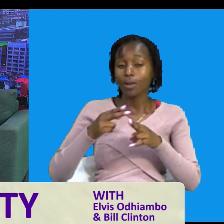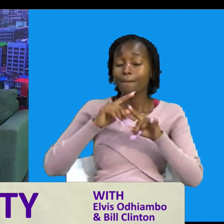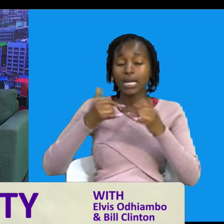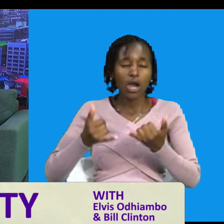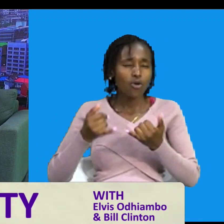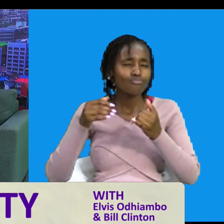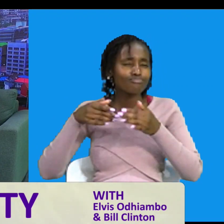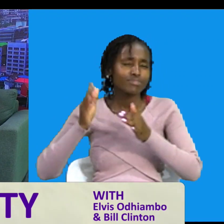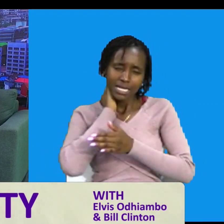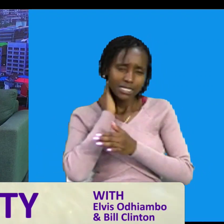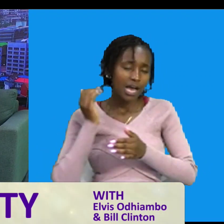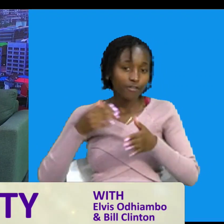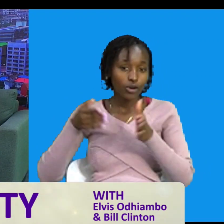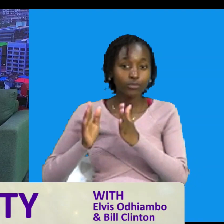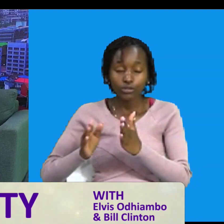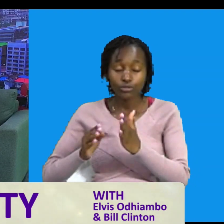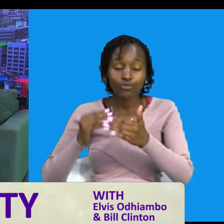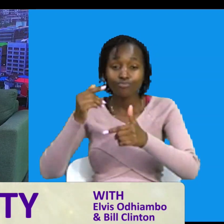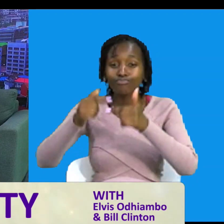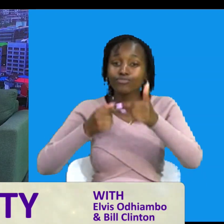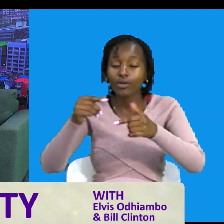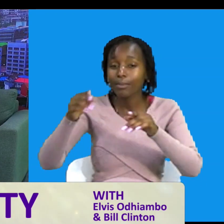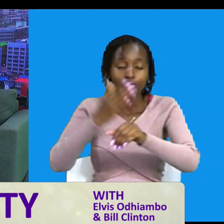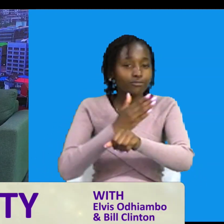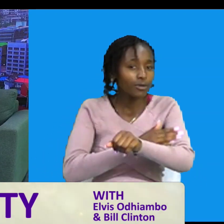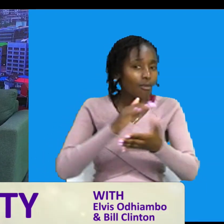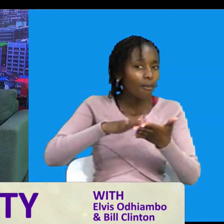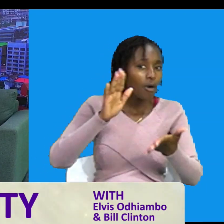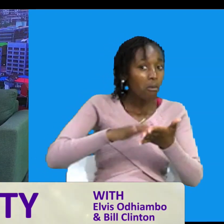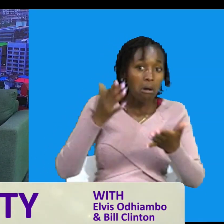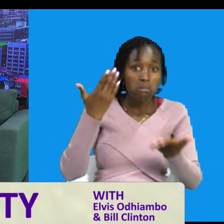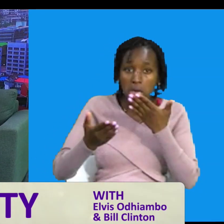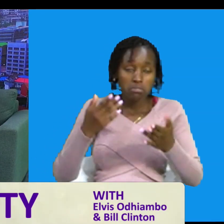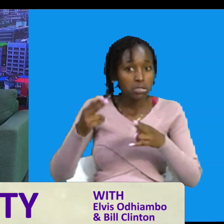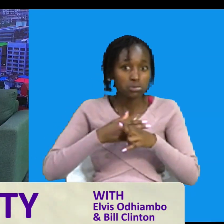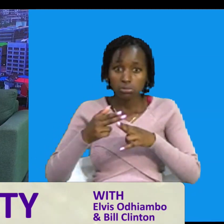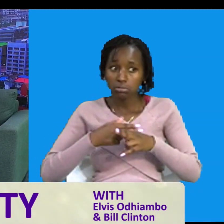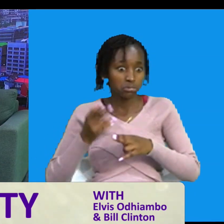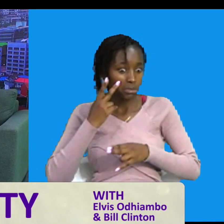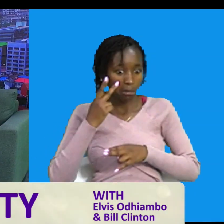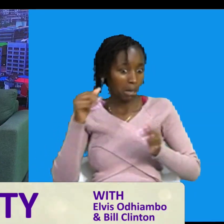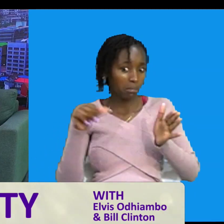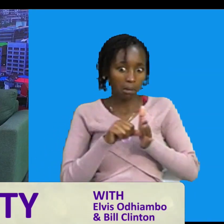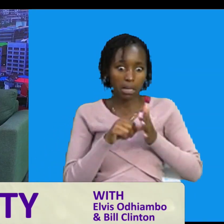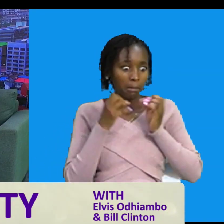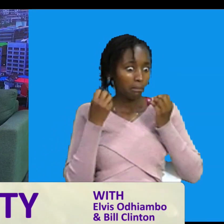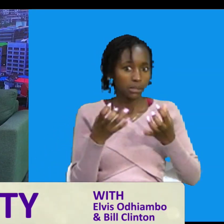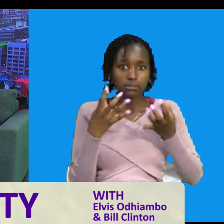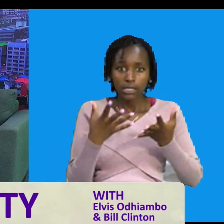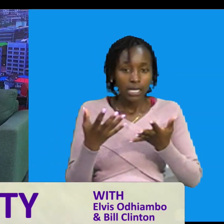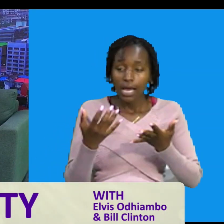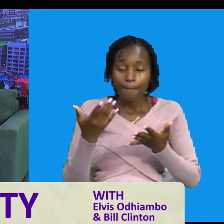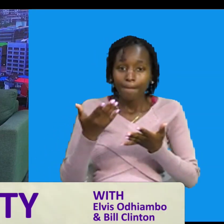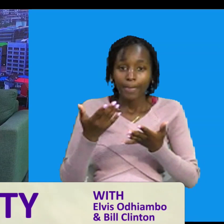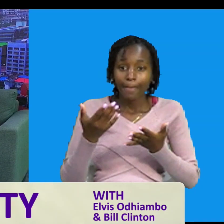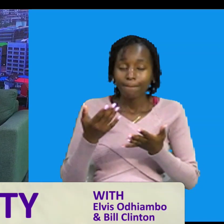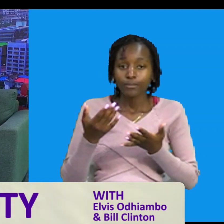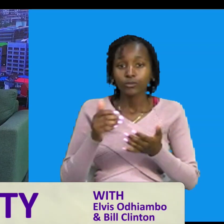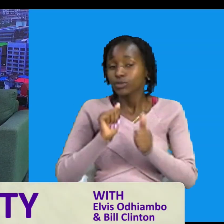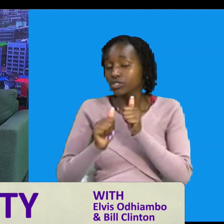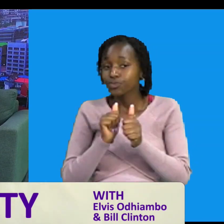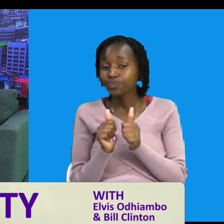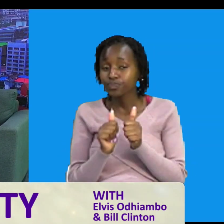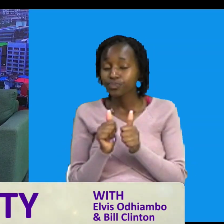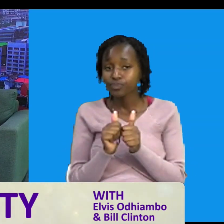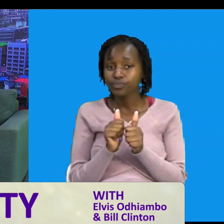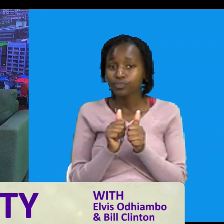run, their perfect start to KPL this time around? Ama, this is where we're going to get a stumbling block. sort of what they can, that could,